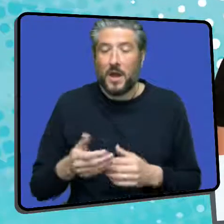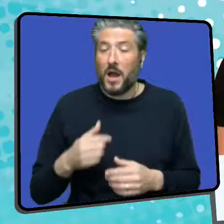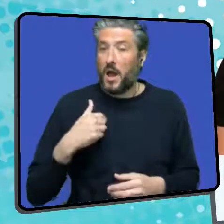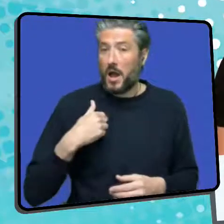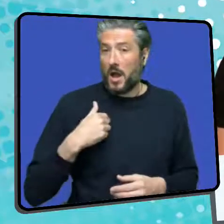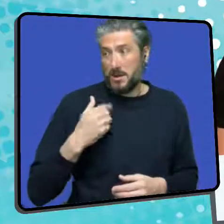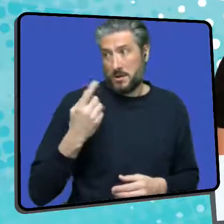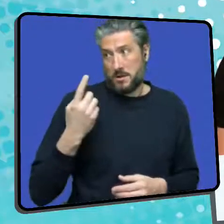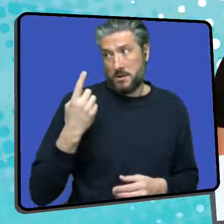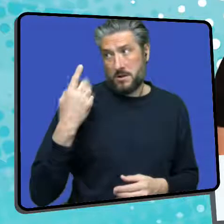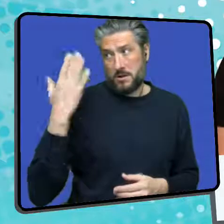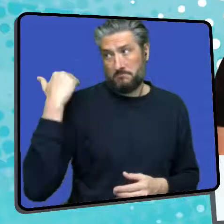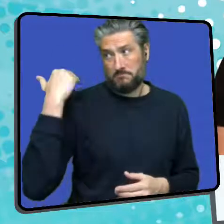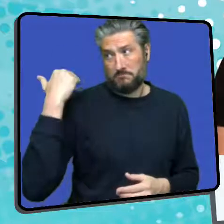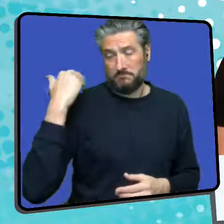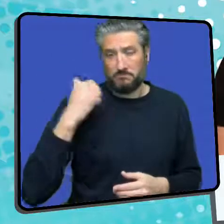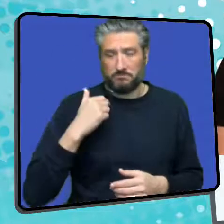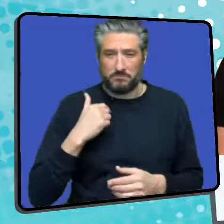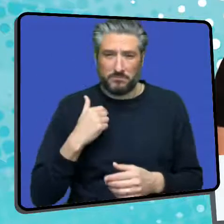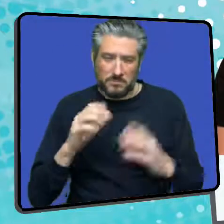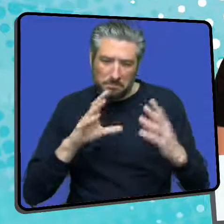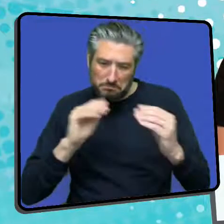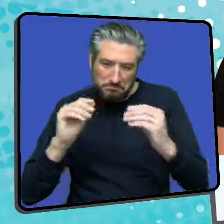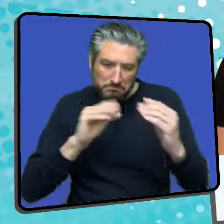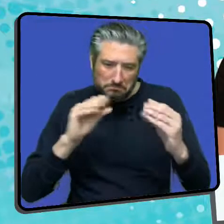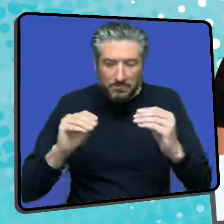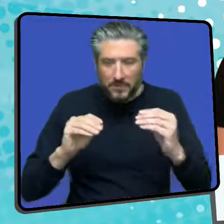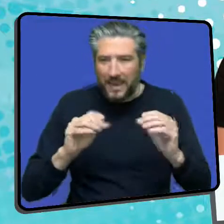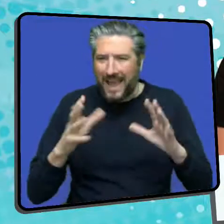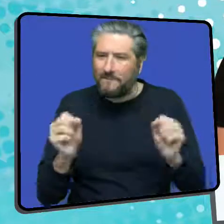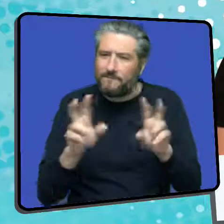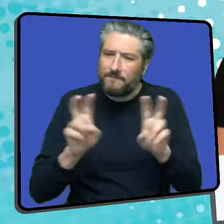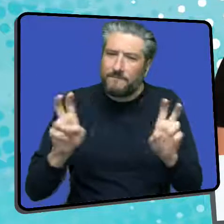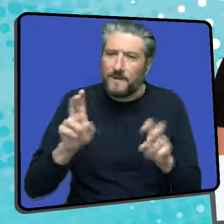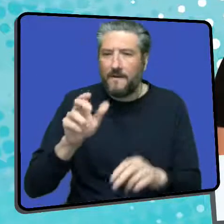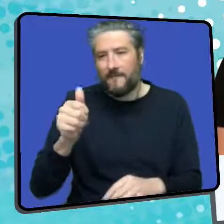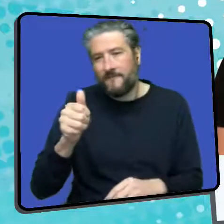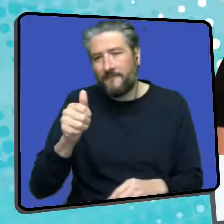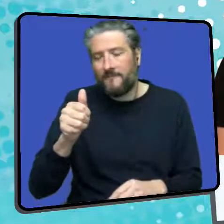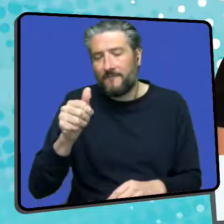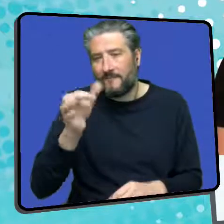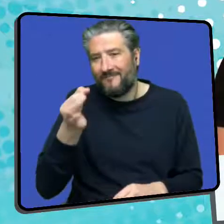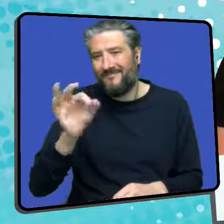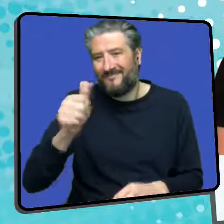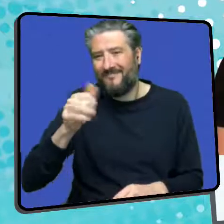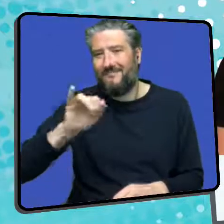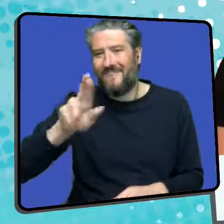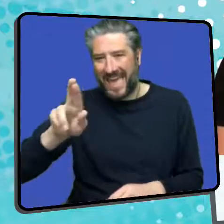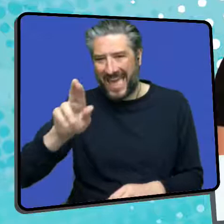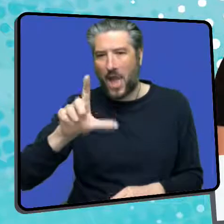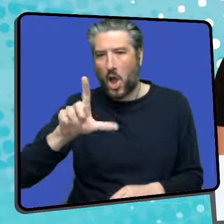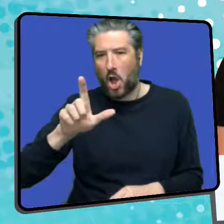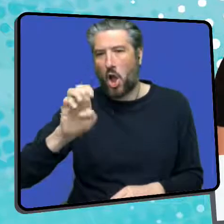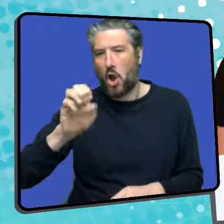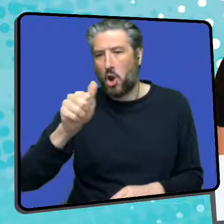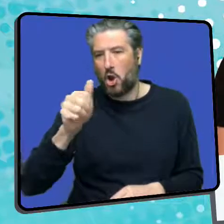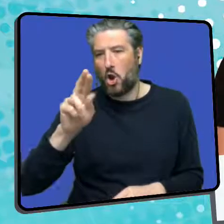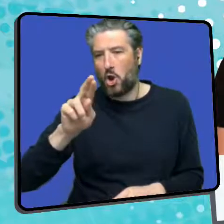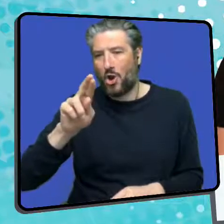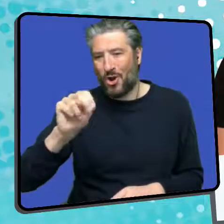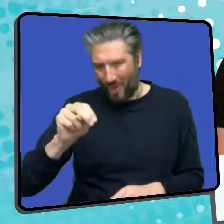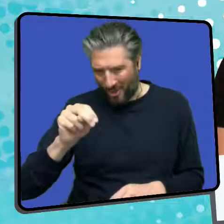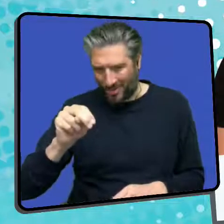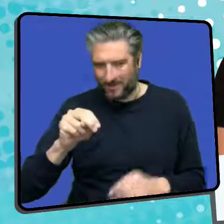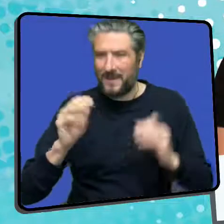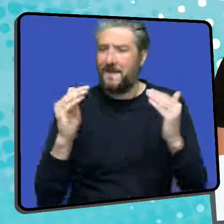on this space. We talked about Fair Learn. Well, we use that on a daily basis. But for computer vision, it's quite hard to apply.